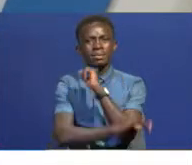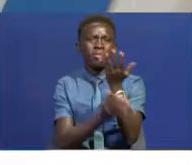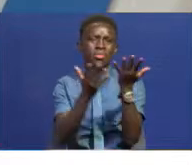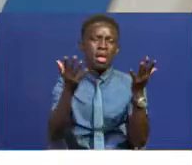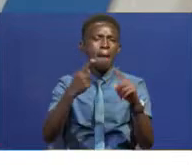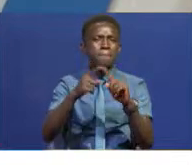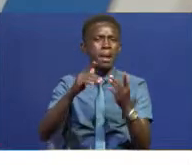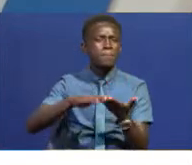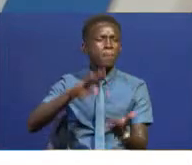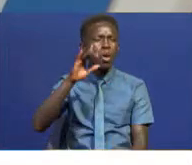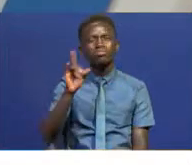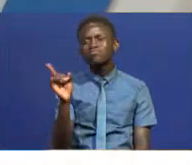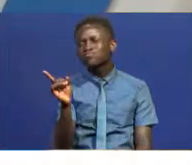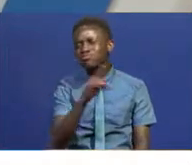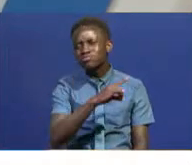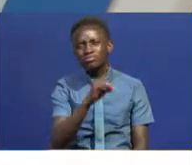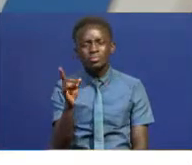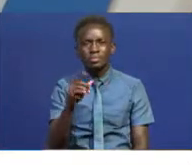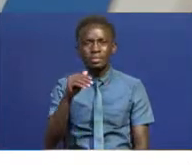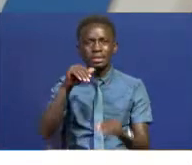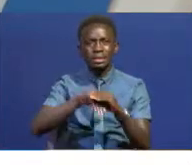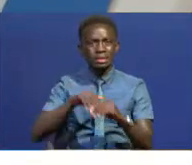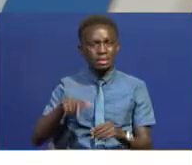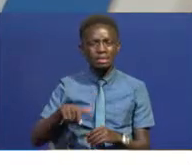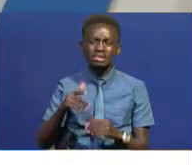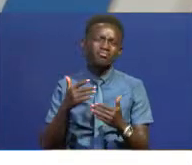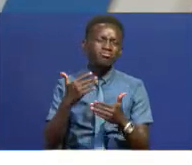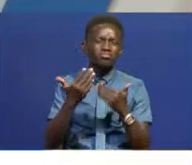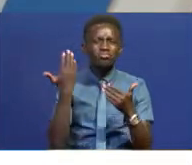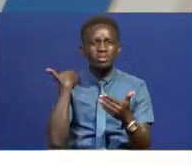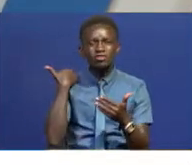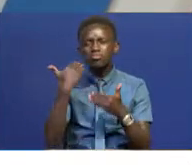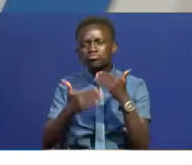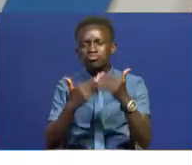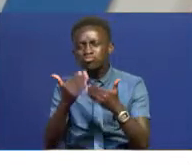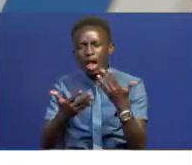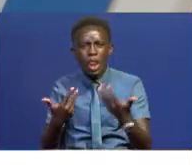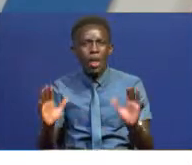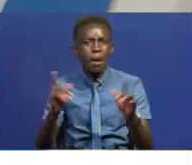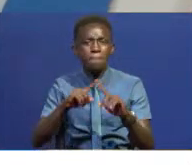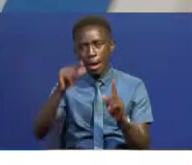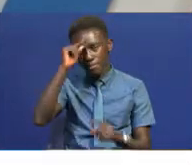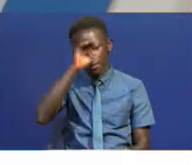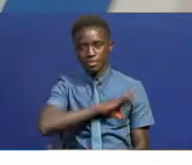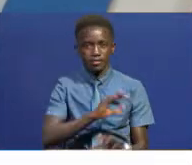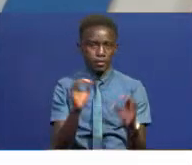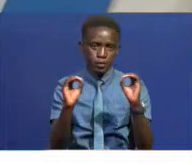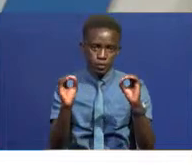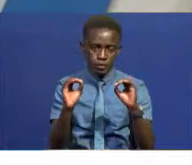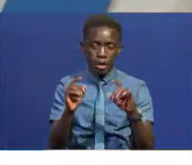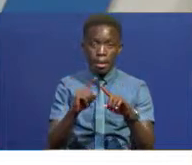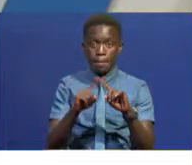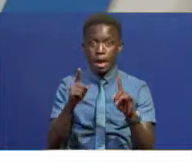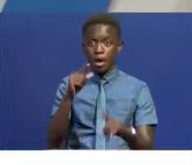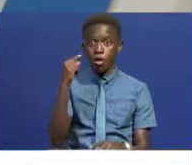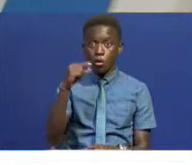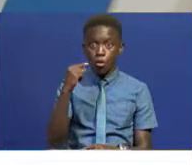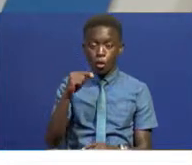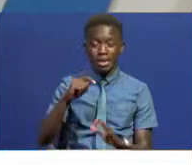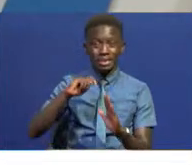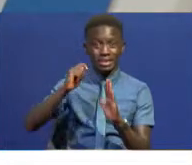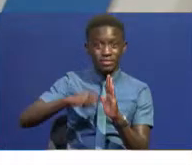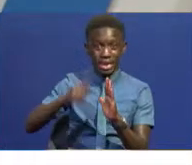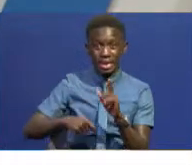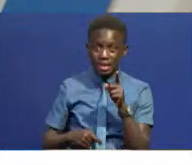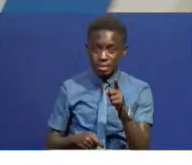and within the system, it got lost and the government does not benefit. And therefore, with this gold refinery, the intention